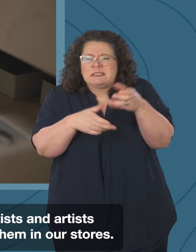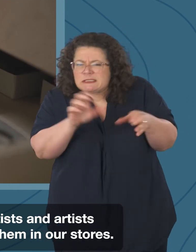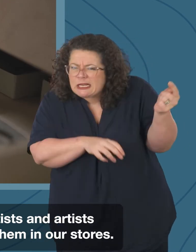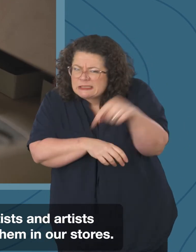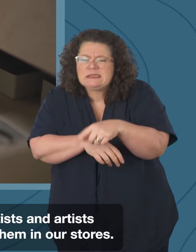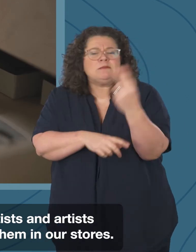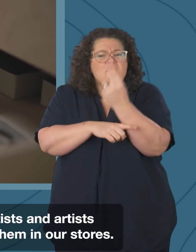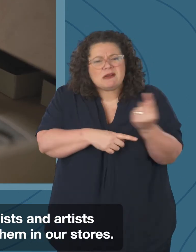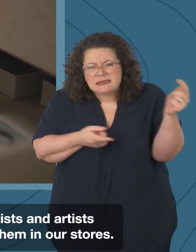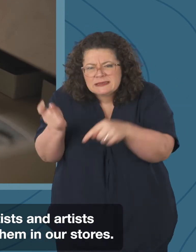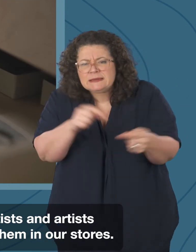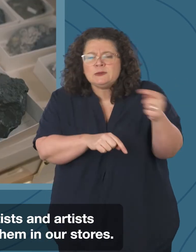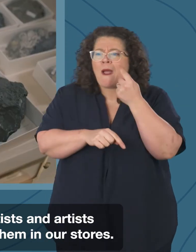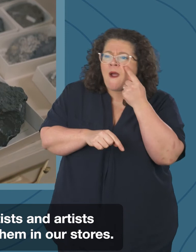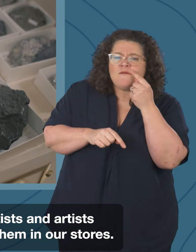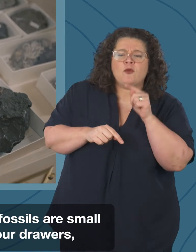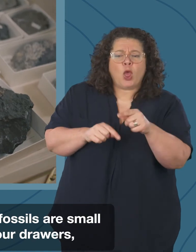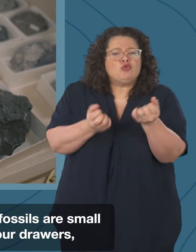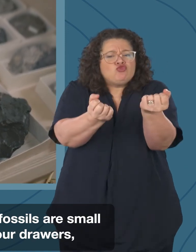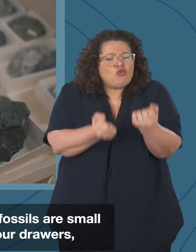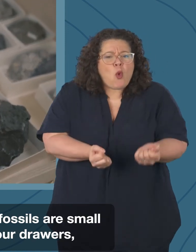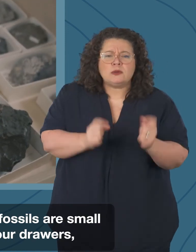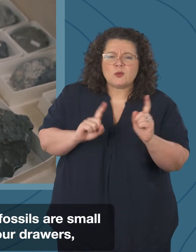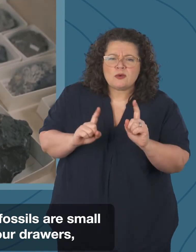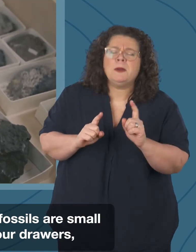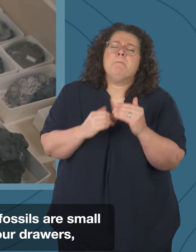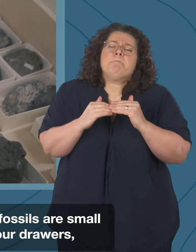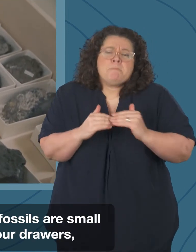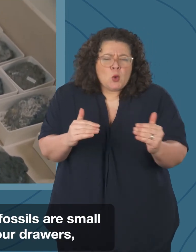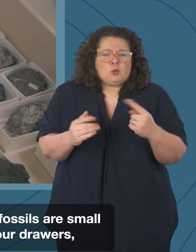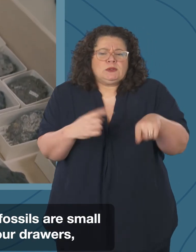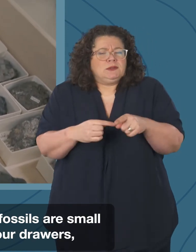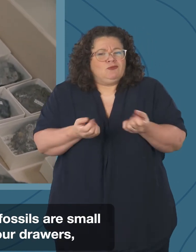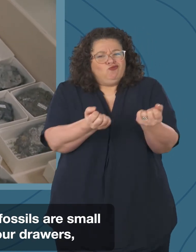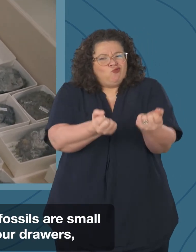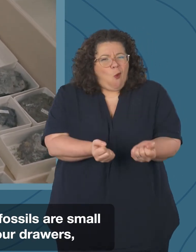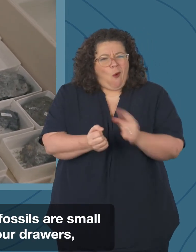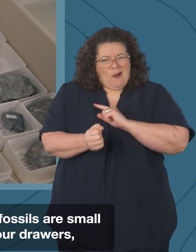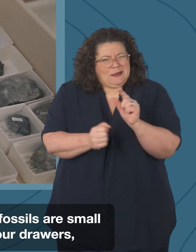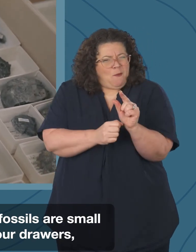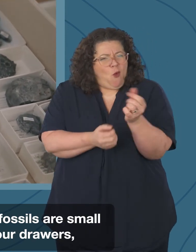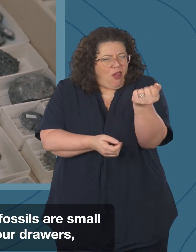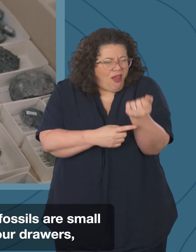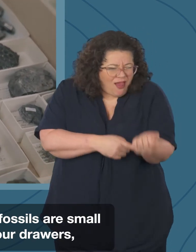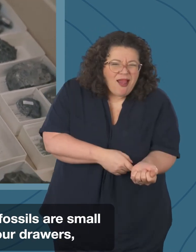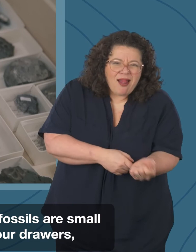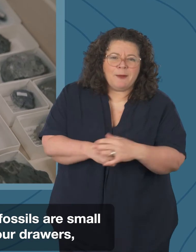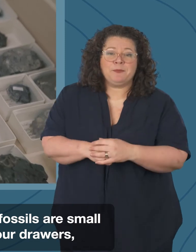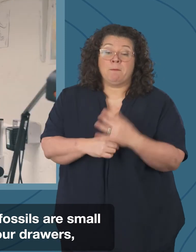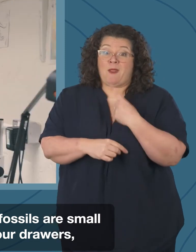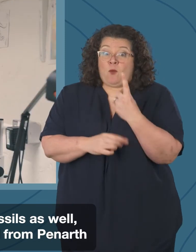and artists and other people coming to see them in our stores behind the scenes. Most of the fossils are small enough to fit inside one of our